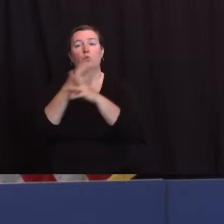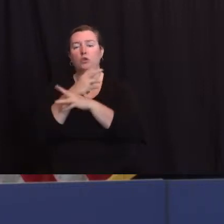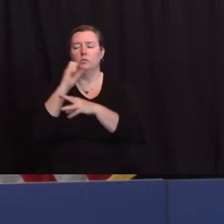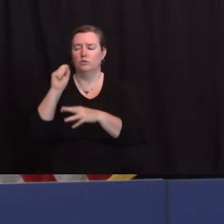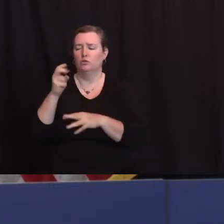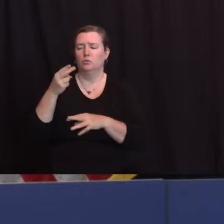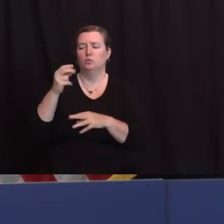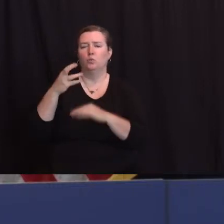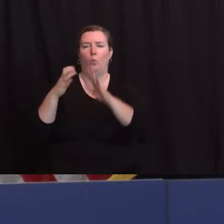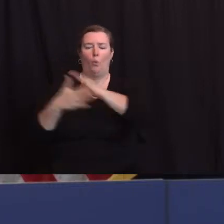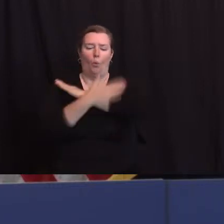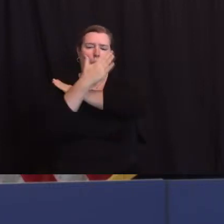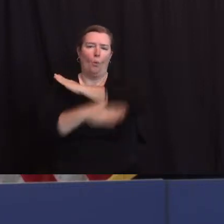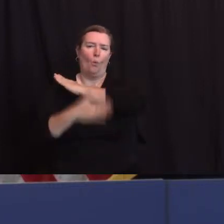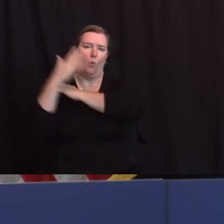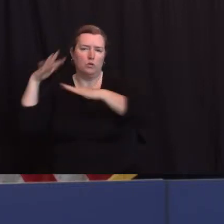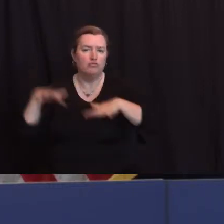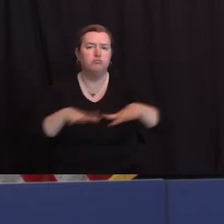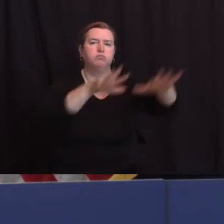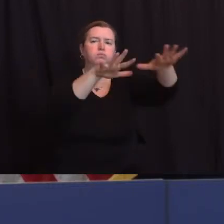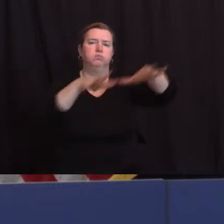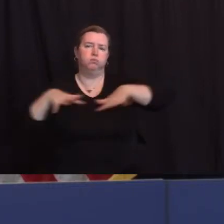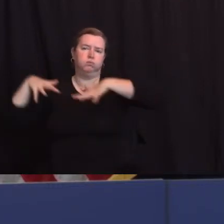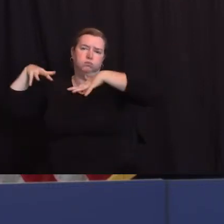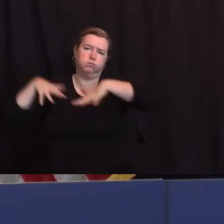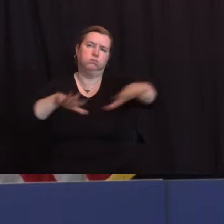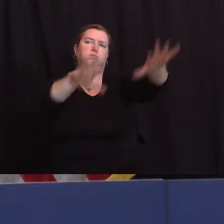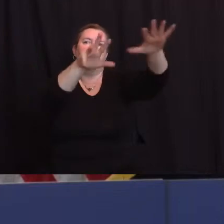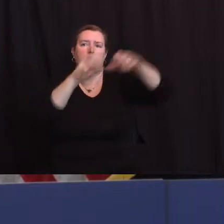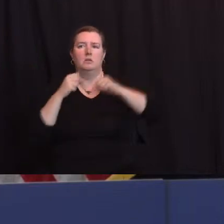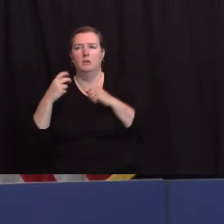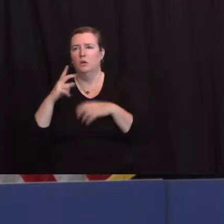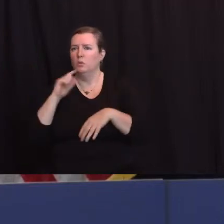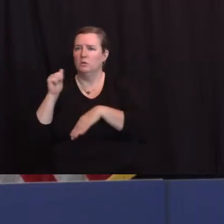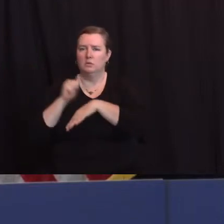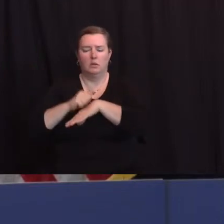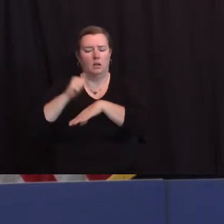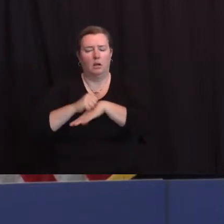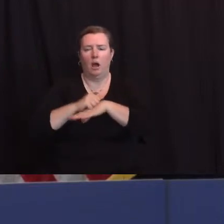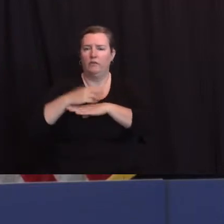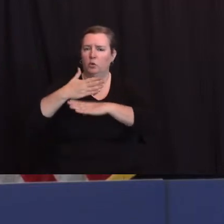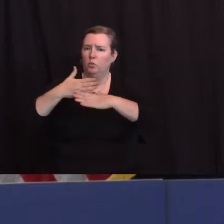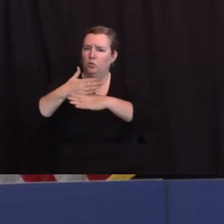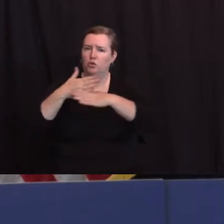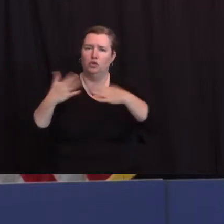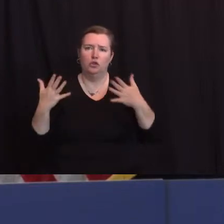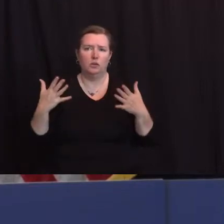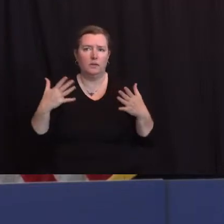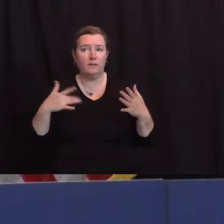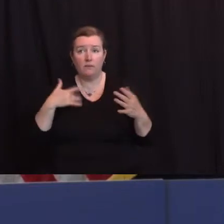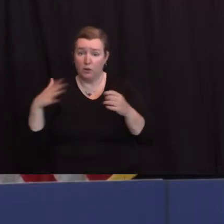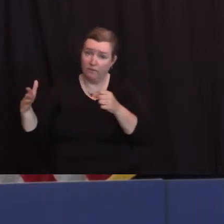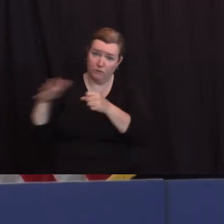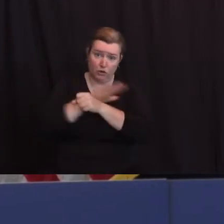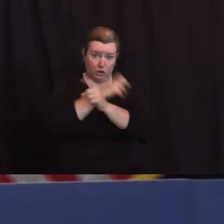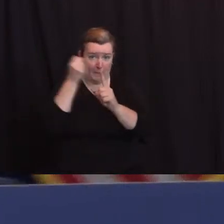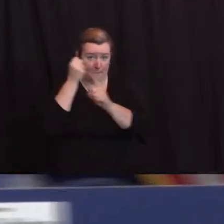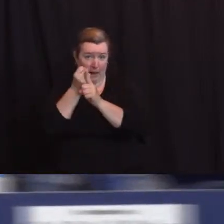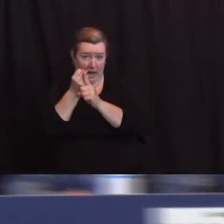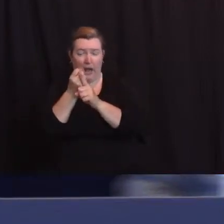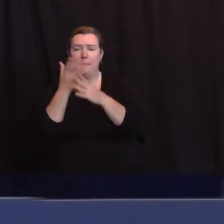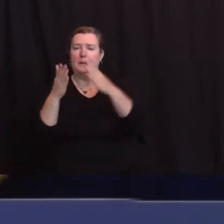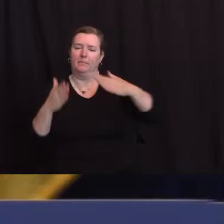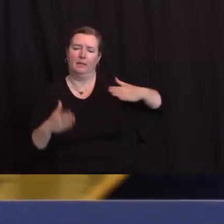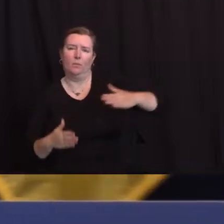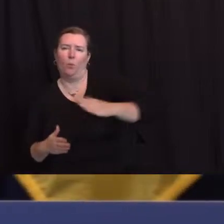extra rainfall. So, as we always knock on wood, we're not expecting too much of a tremendous impact. Thank God. And back